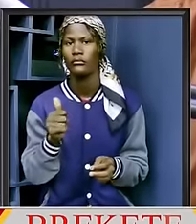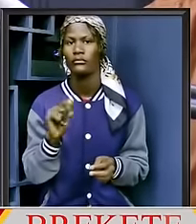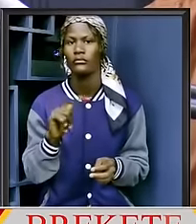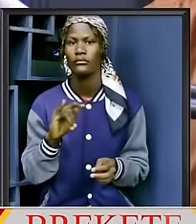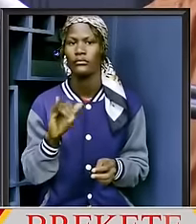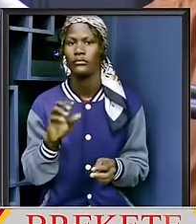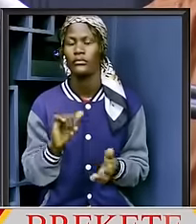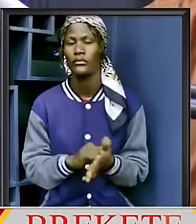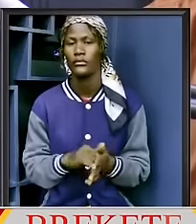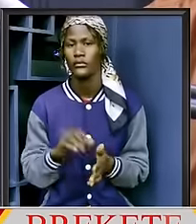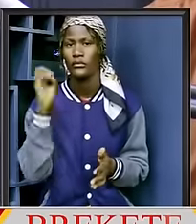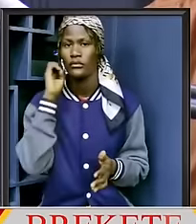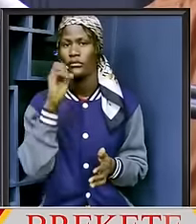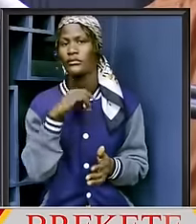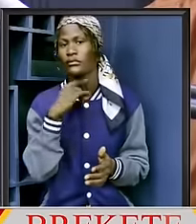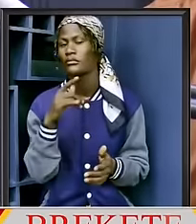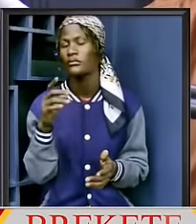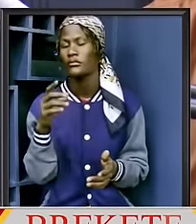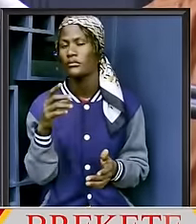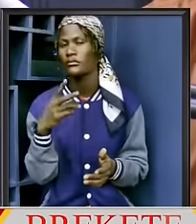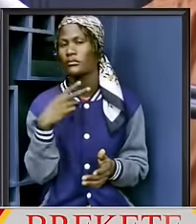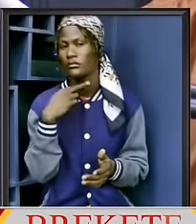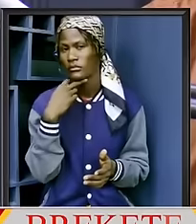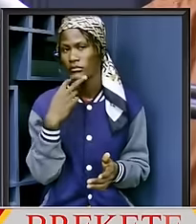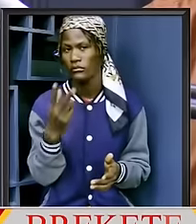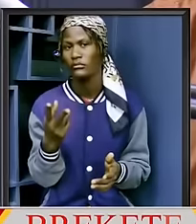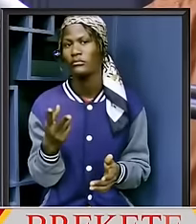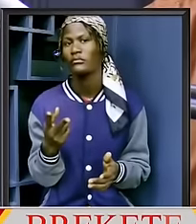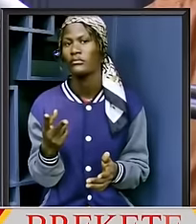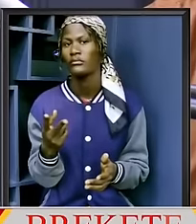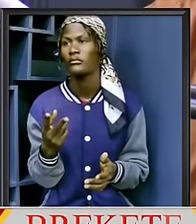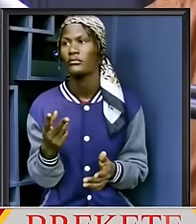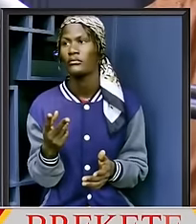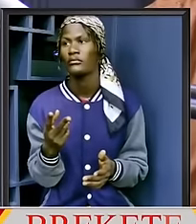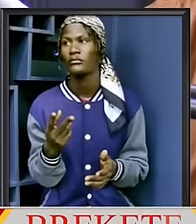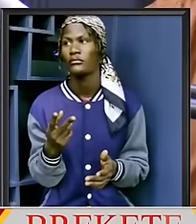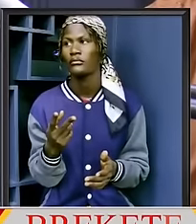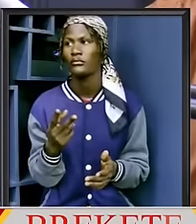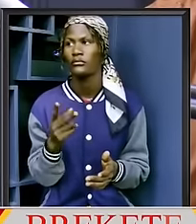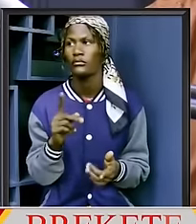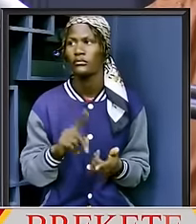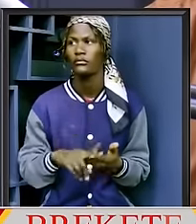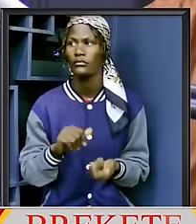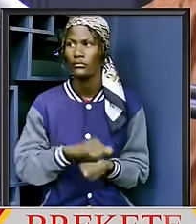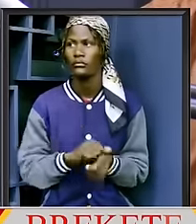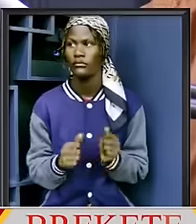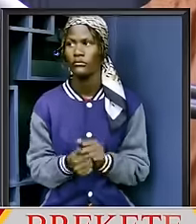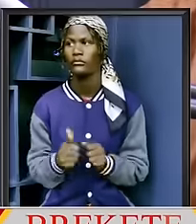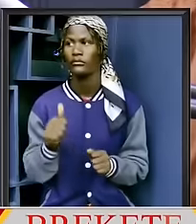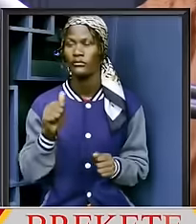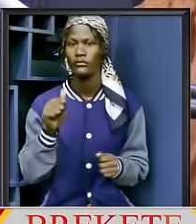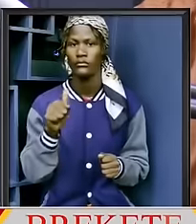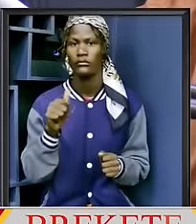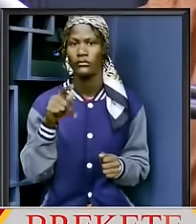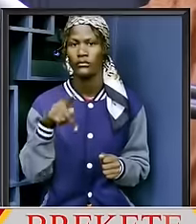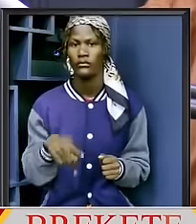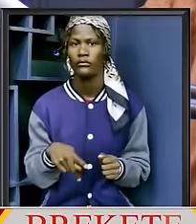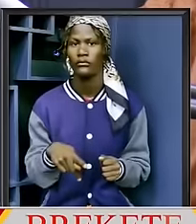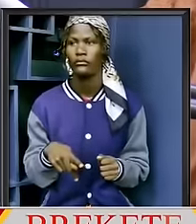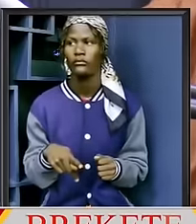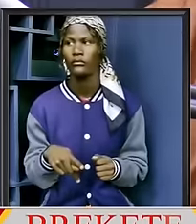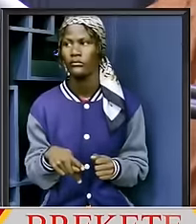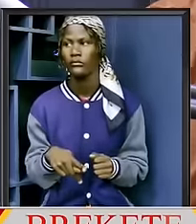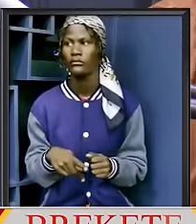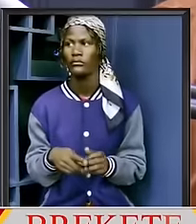making, I had to forfeit that appointment and start hurrying down here. Nobody is asking you